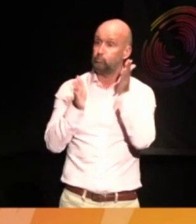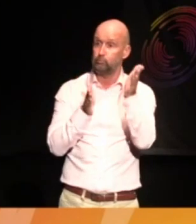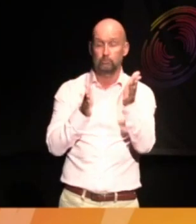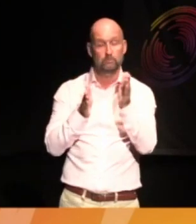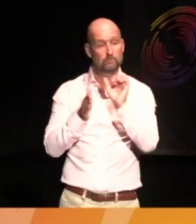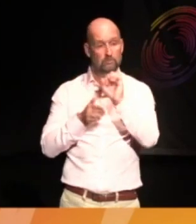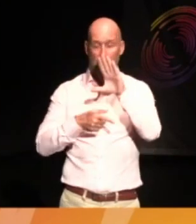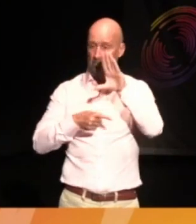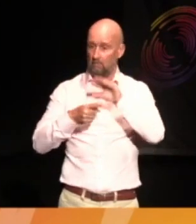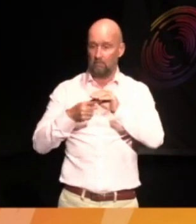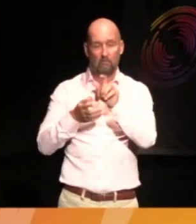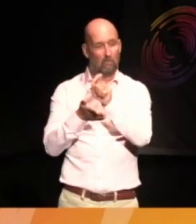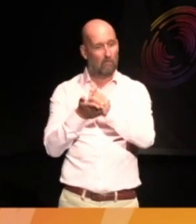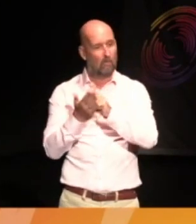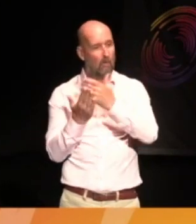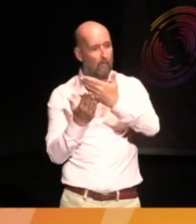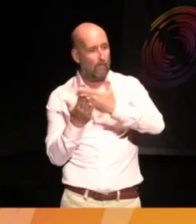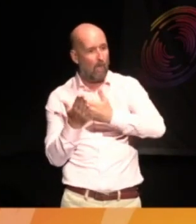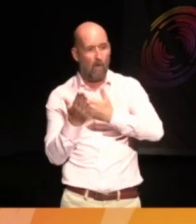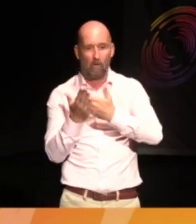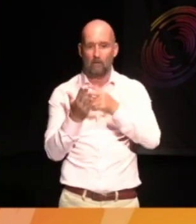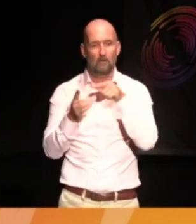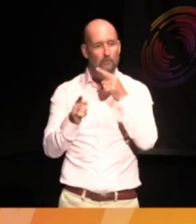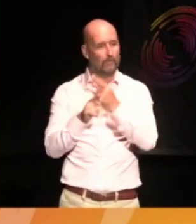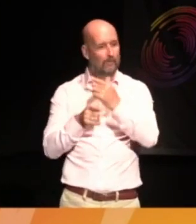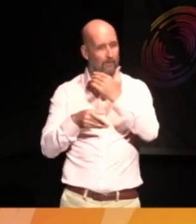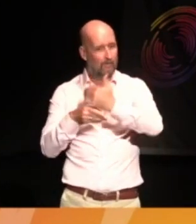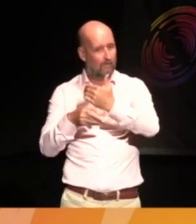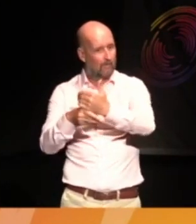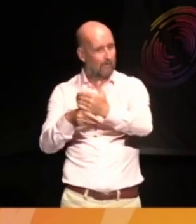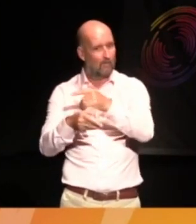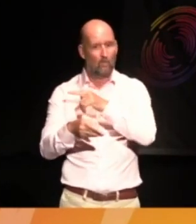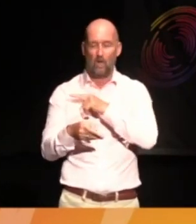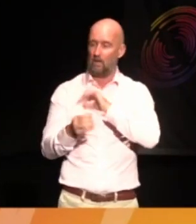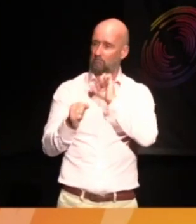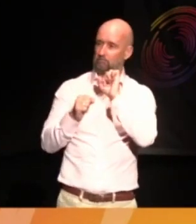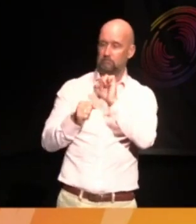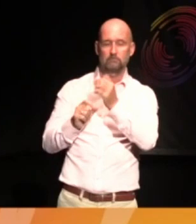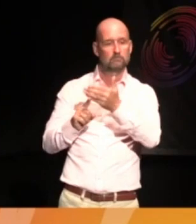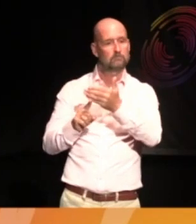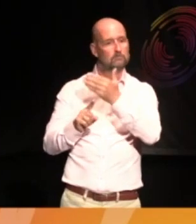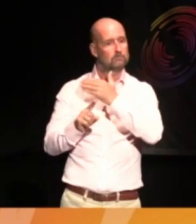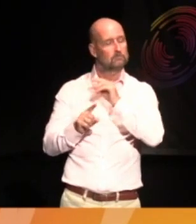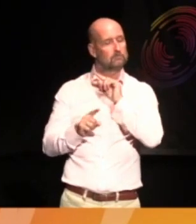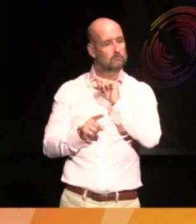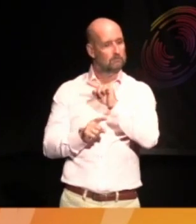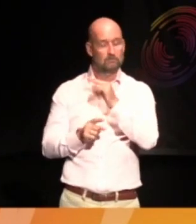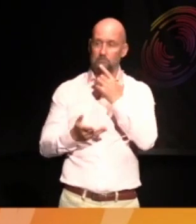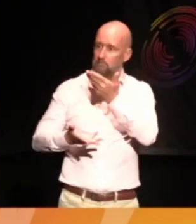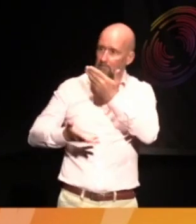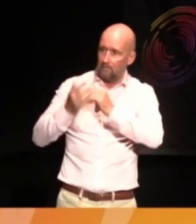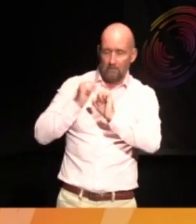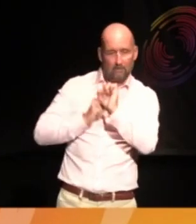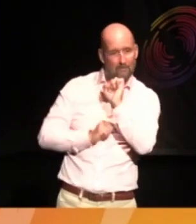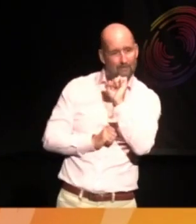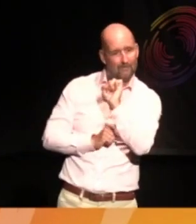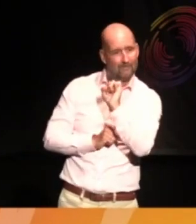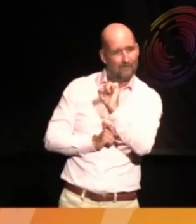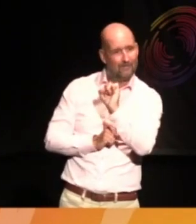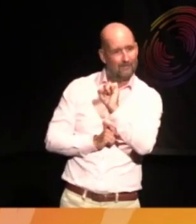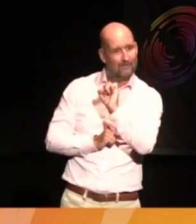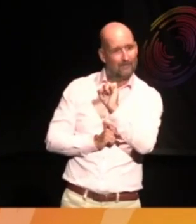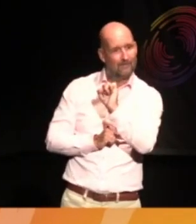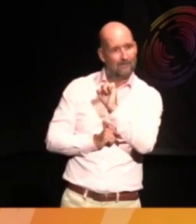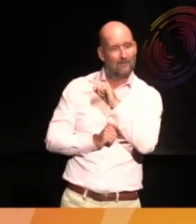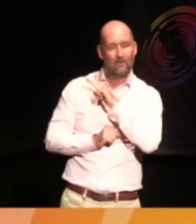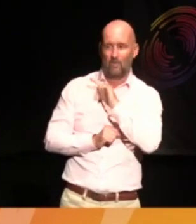about accessibility and inaccessibility. And by the way, as a former Sambista, I'd love to have gone to Salvatore